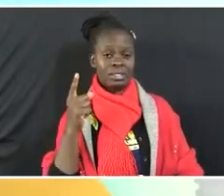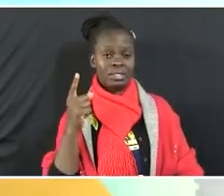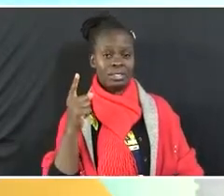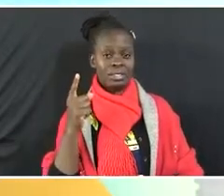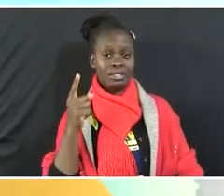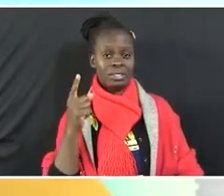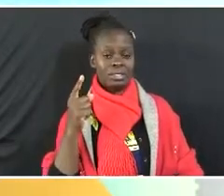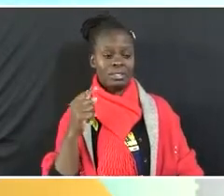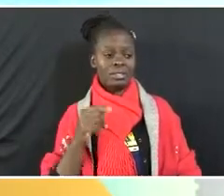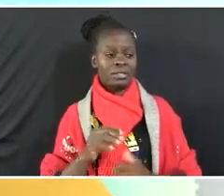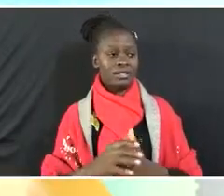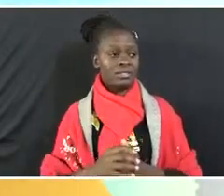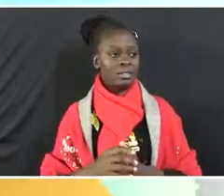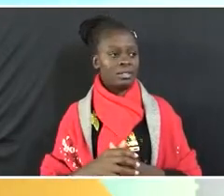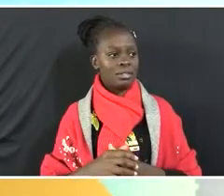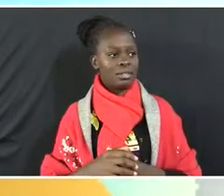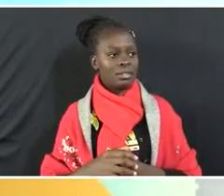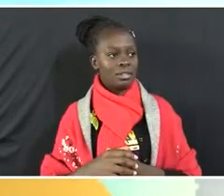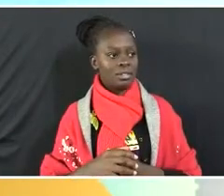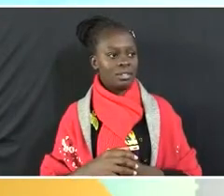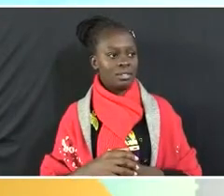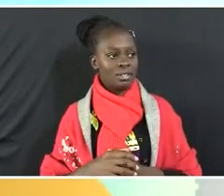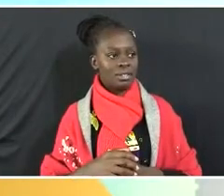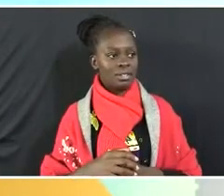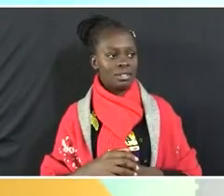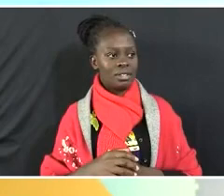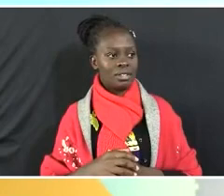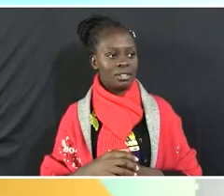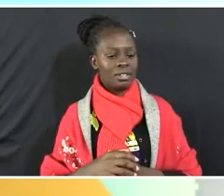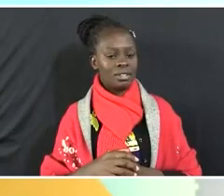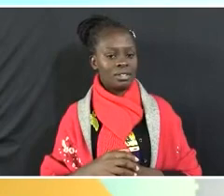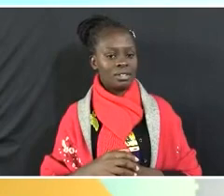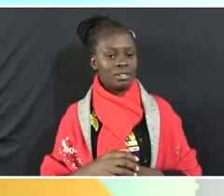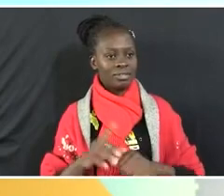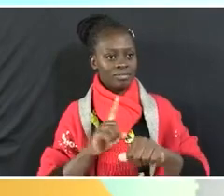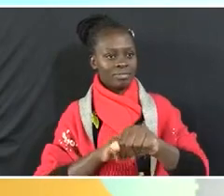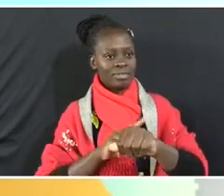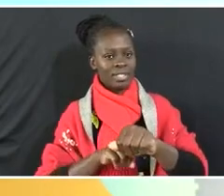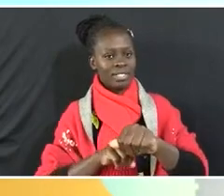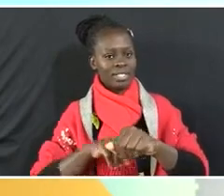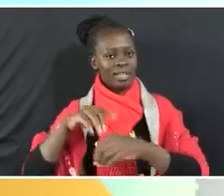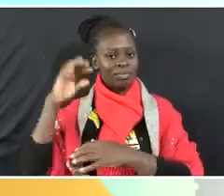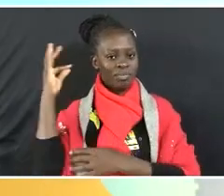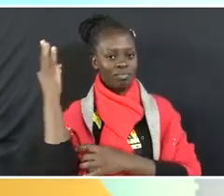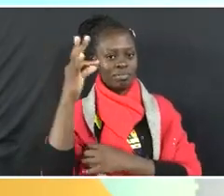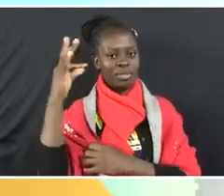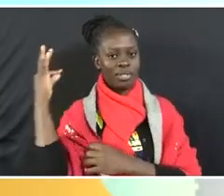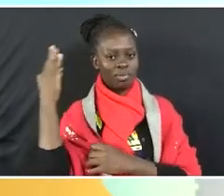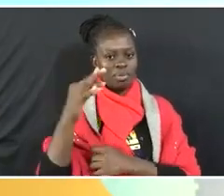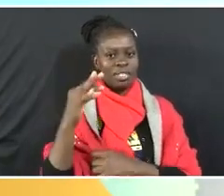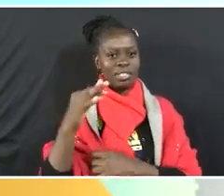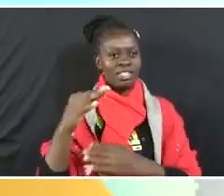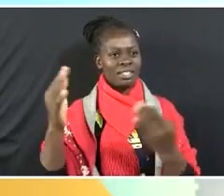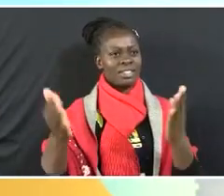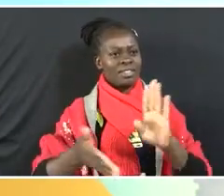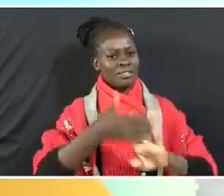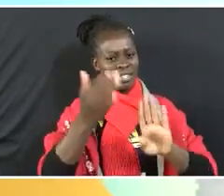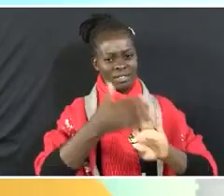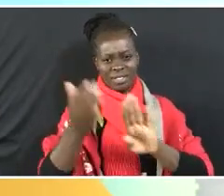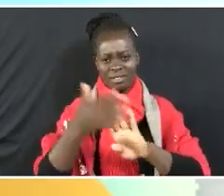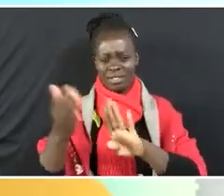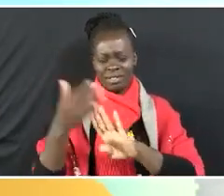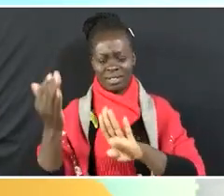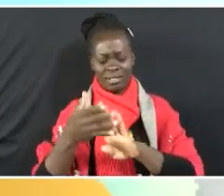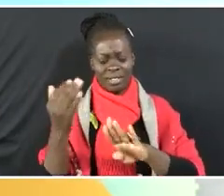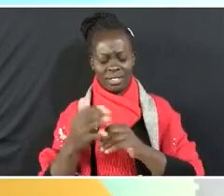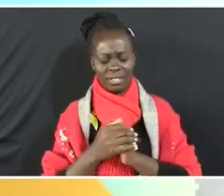You know, at times when I preach, things come too fast. I always say as parents, we need to get to a time